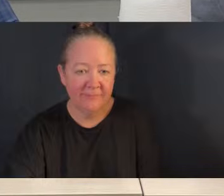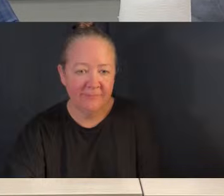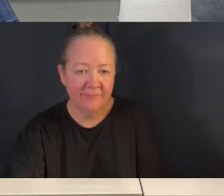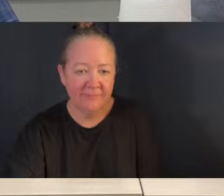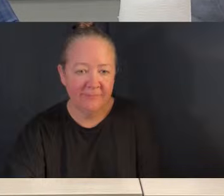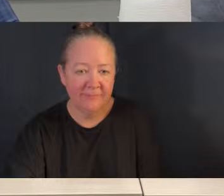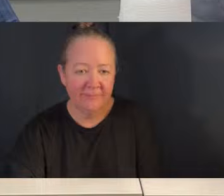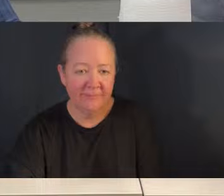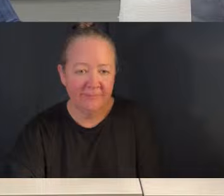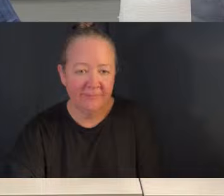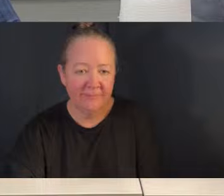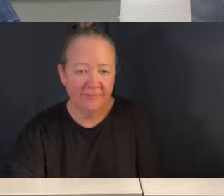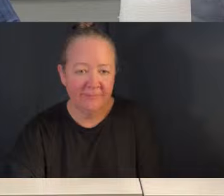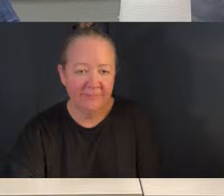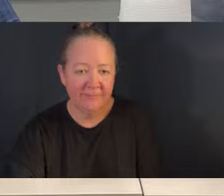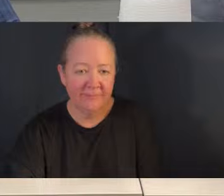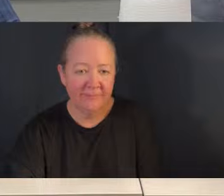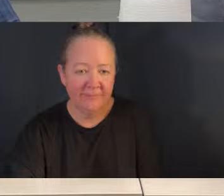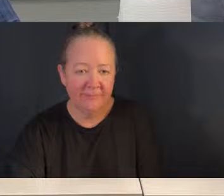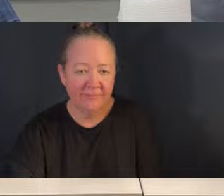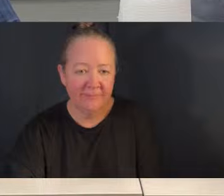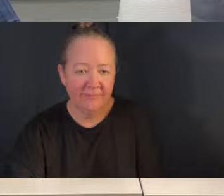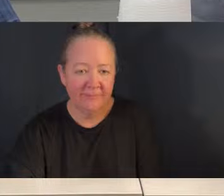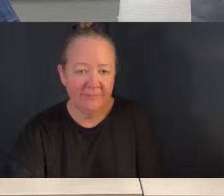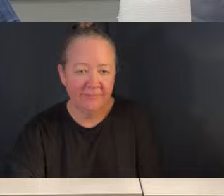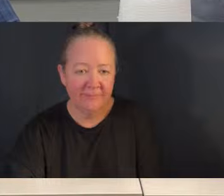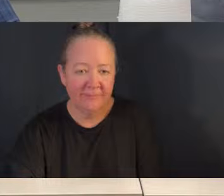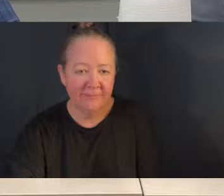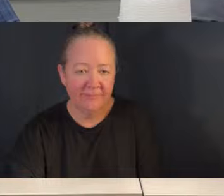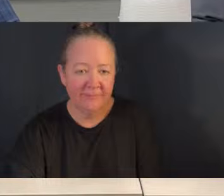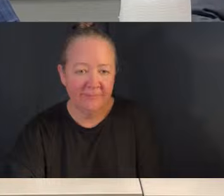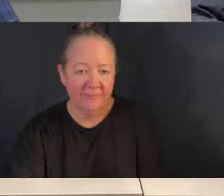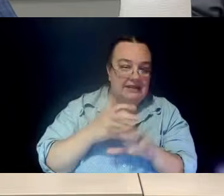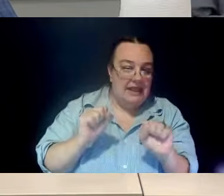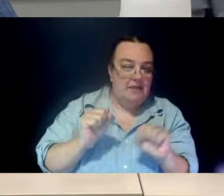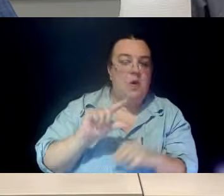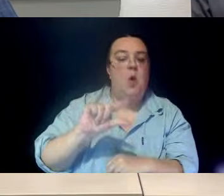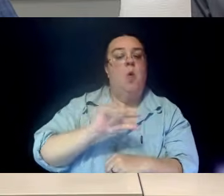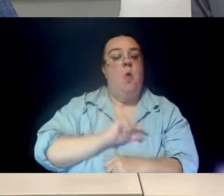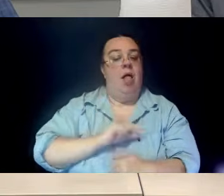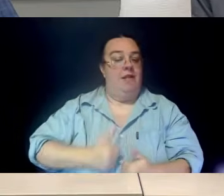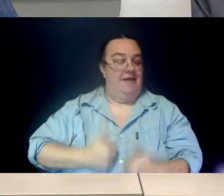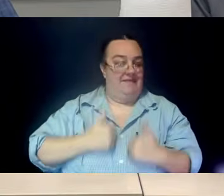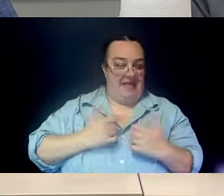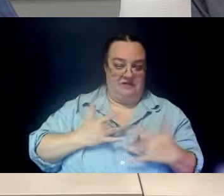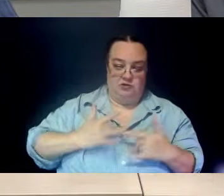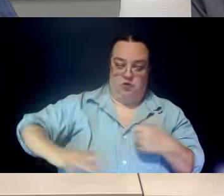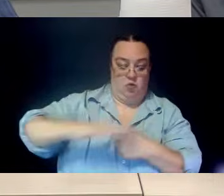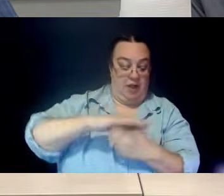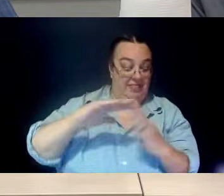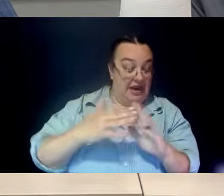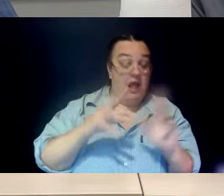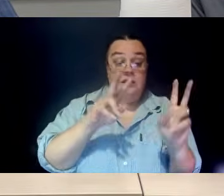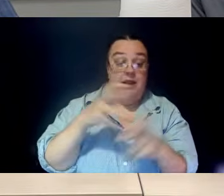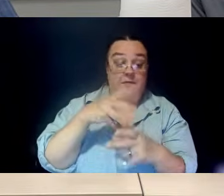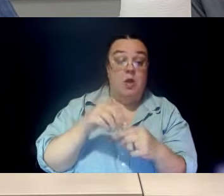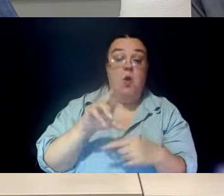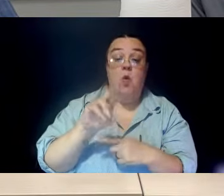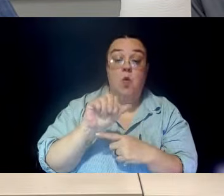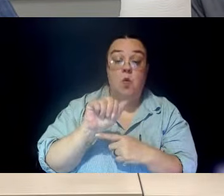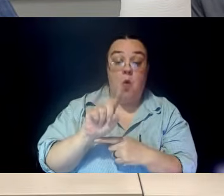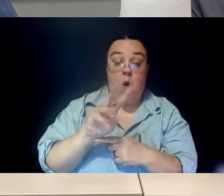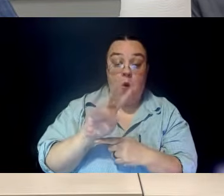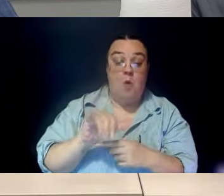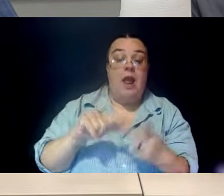Highway Administration to discuss several public safety and quality of life concerns throughout the town. Topics including roadway